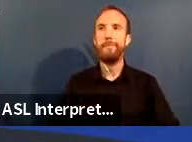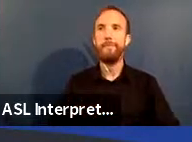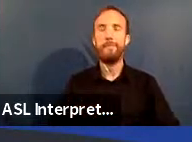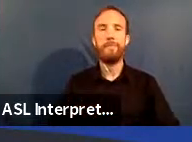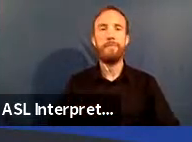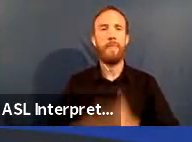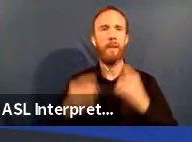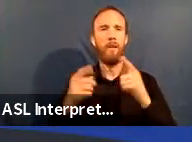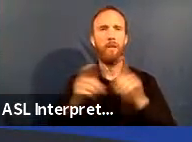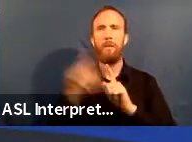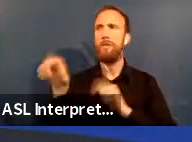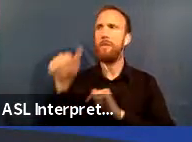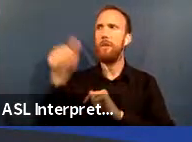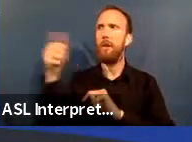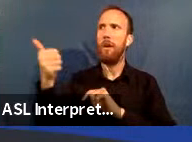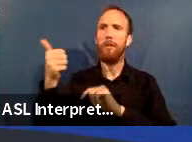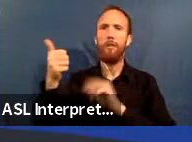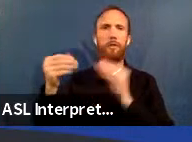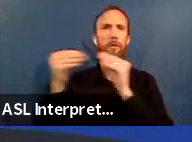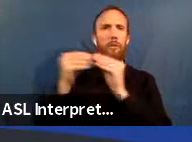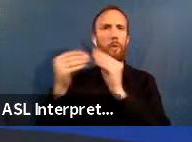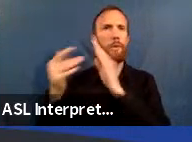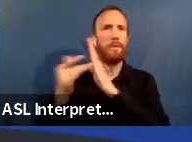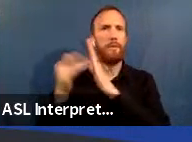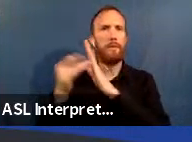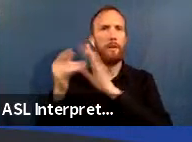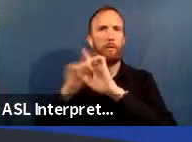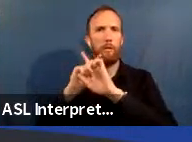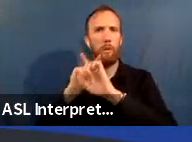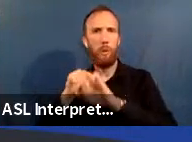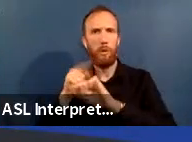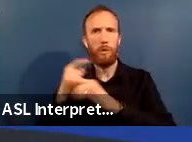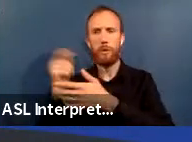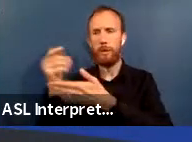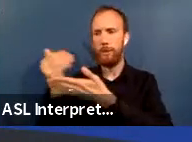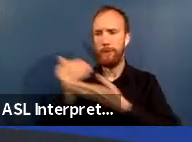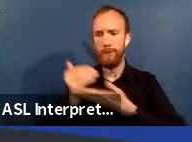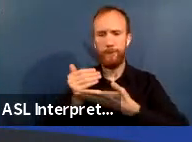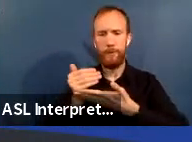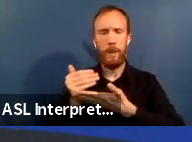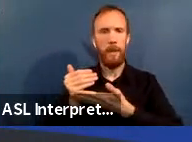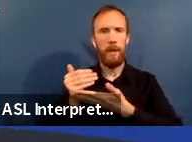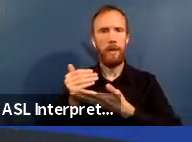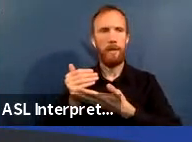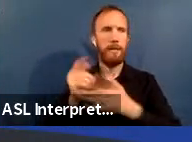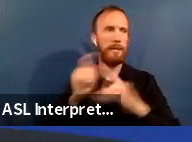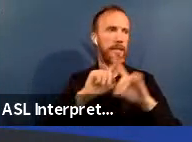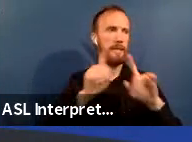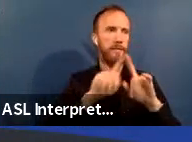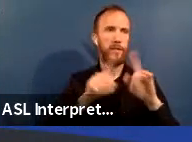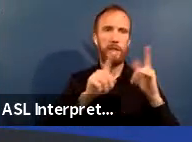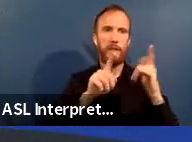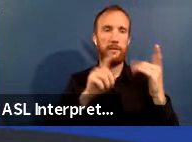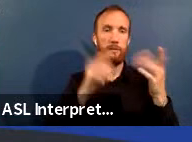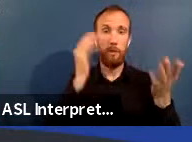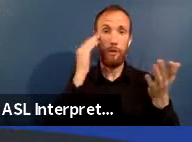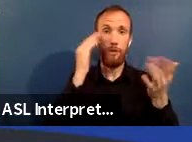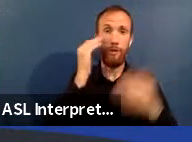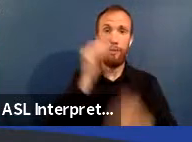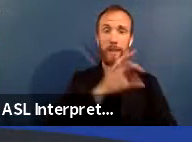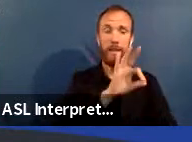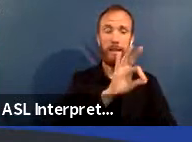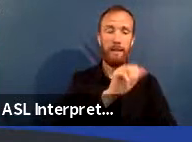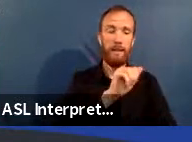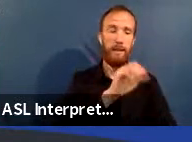other reports, technical reports that we receive. Again, we work closely with facilities, our boots on the ground, who are